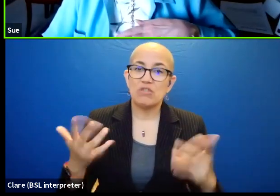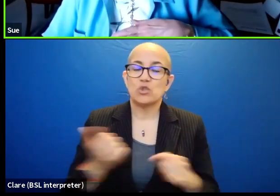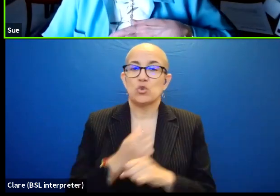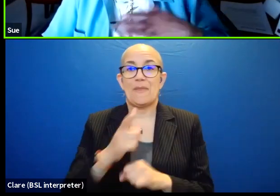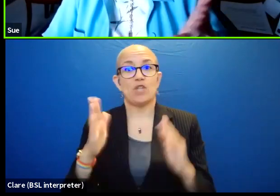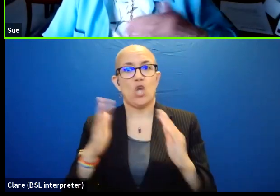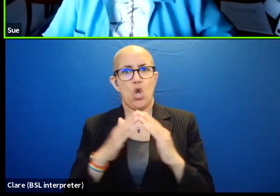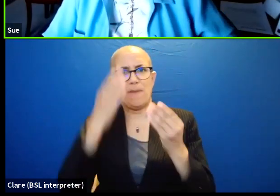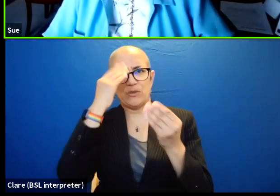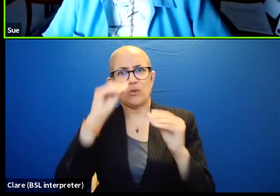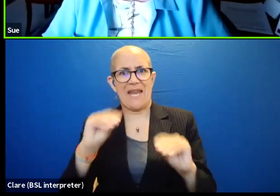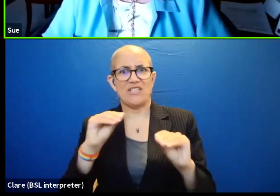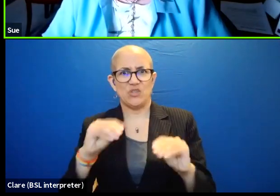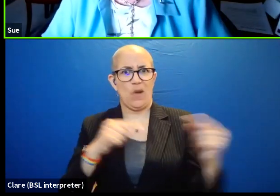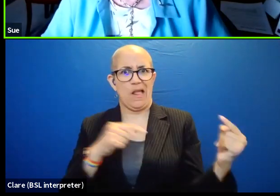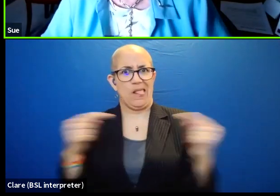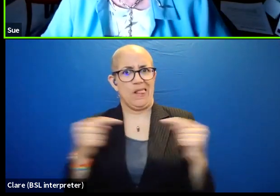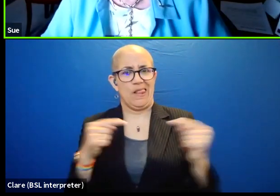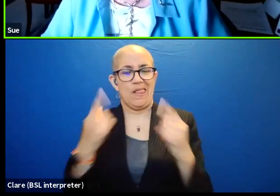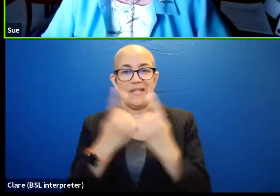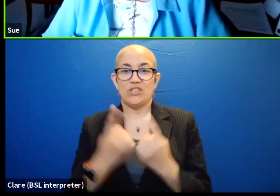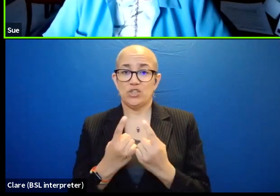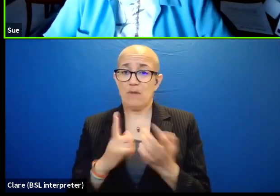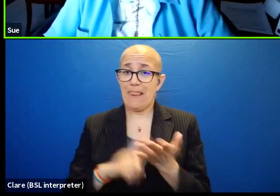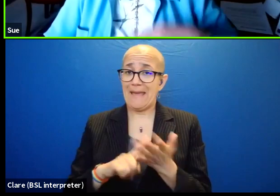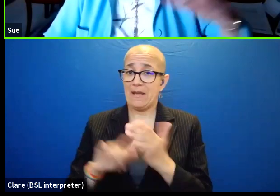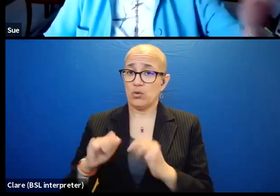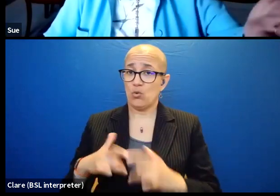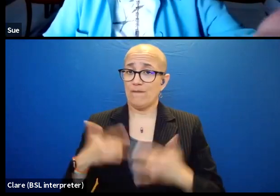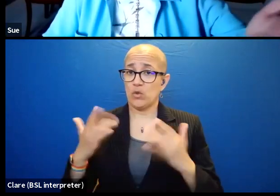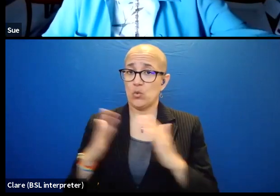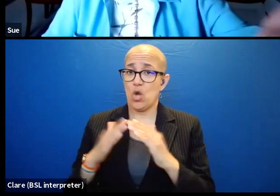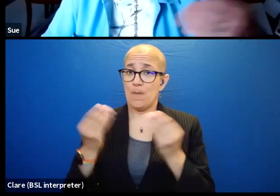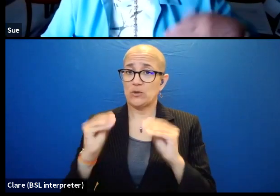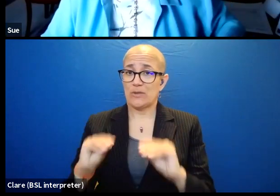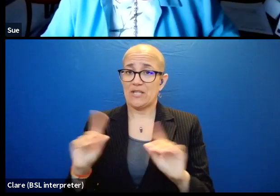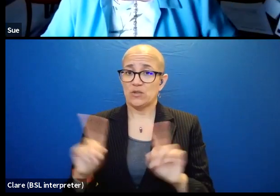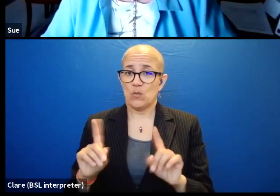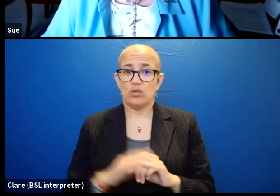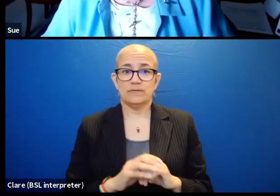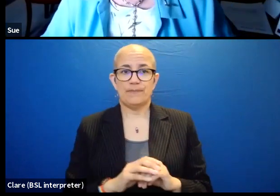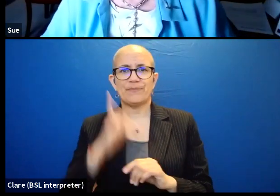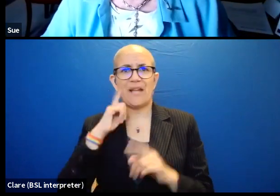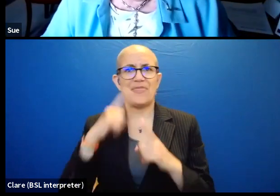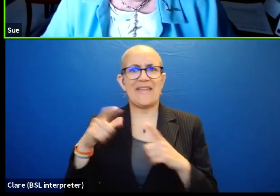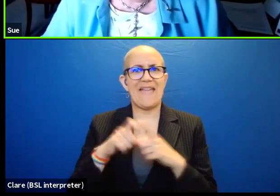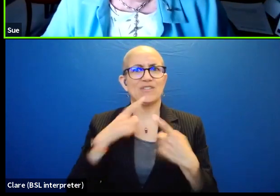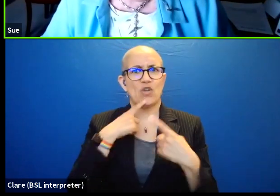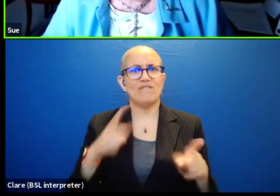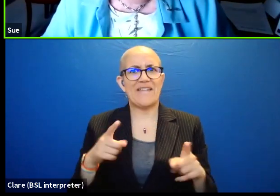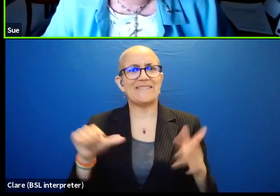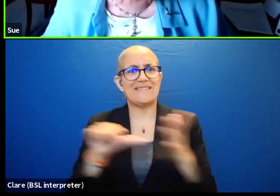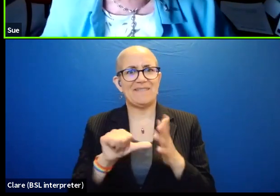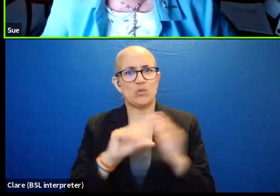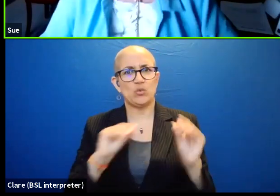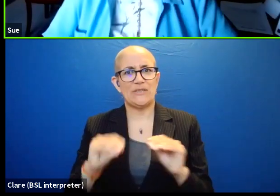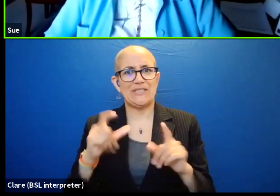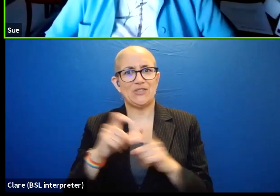isn't it? But still, Leila, what do you feel about home education? So I think Ed has already confessed that he found it quite difficult to teach his daughter